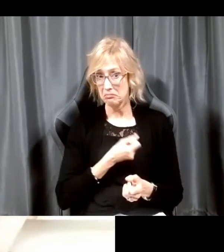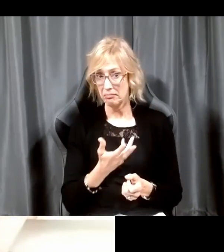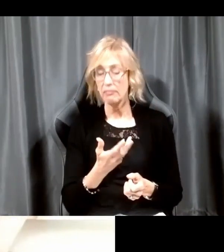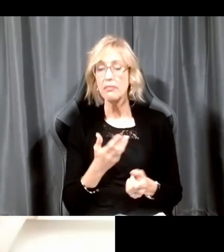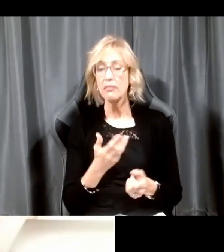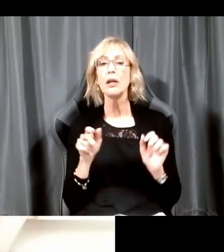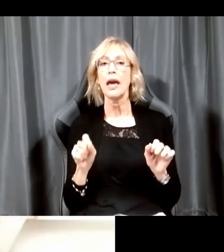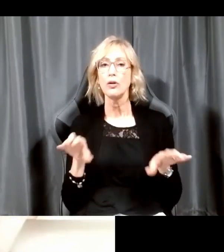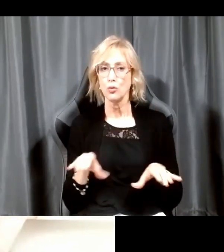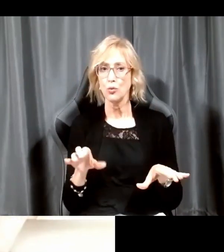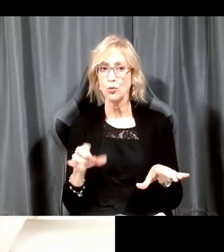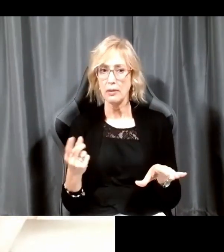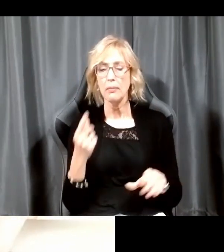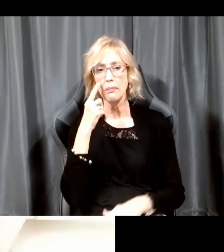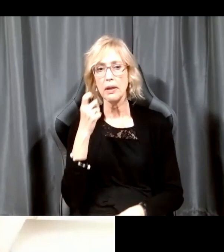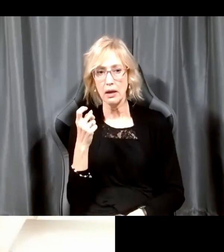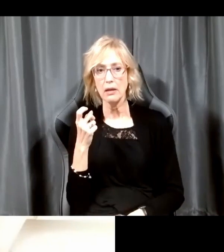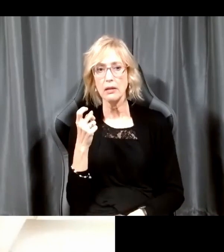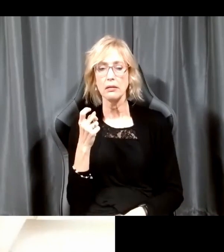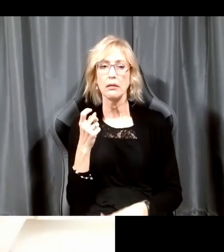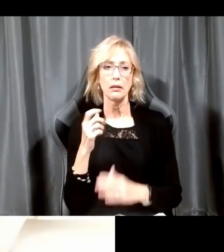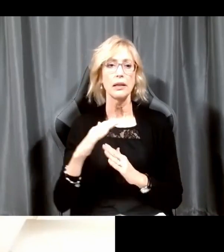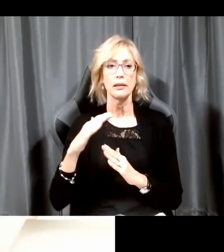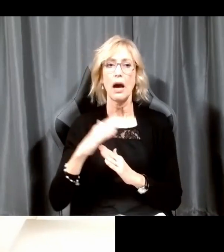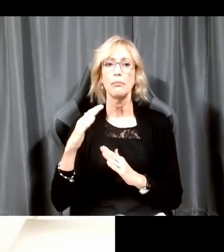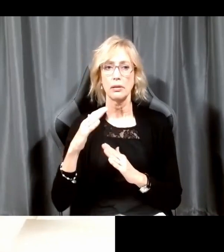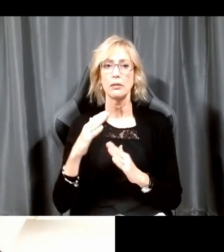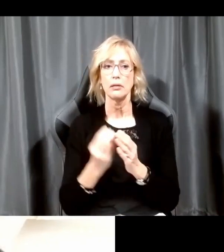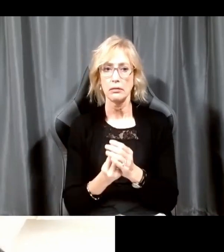do something about it because it is the #1 growing